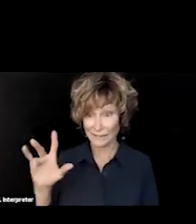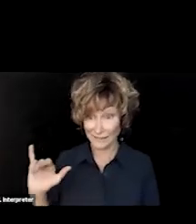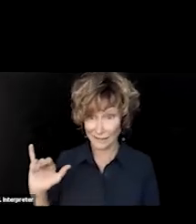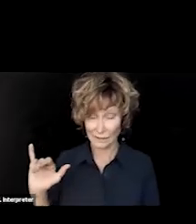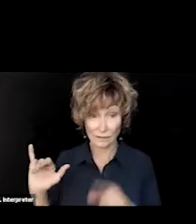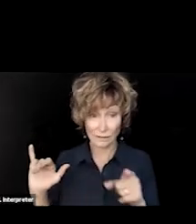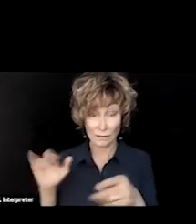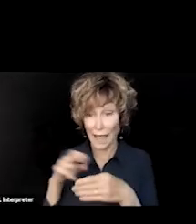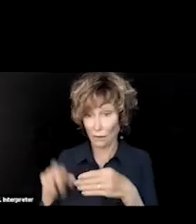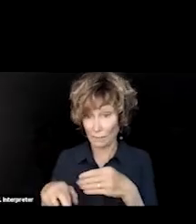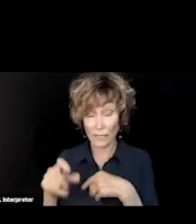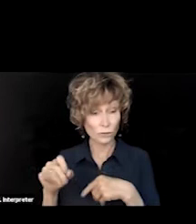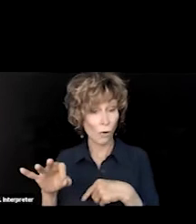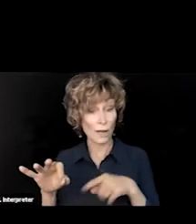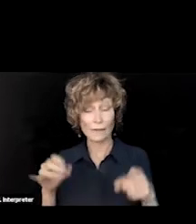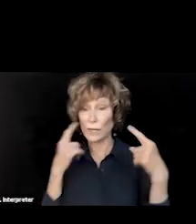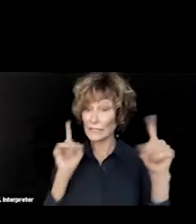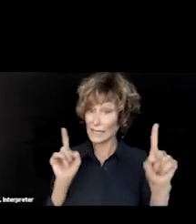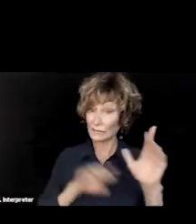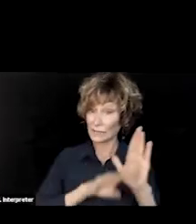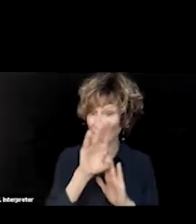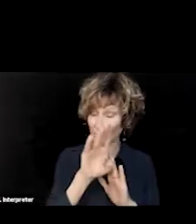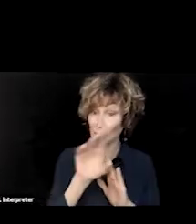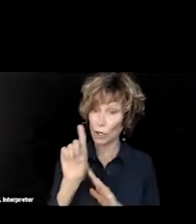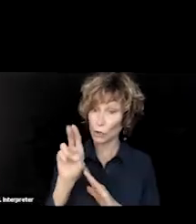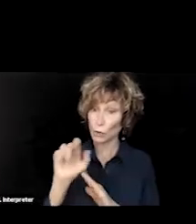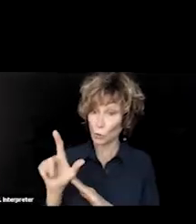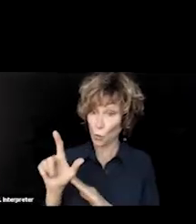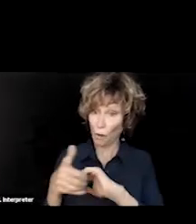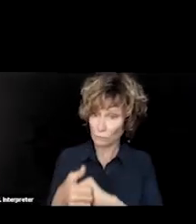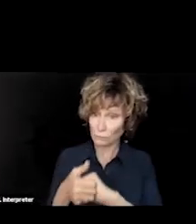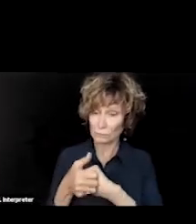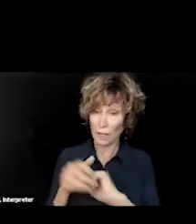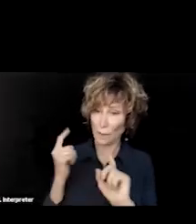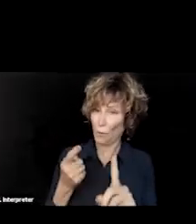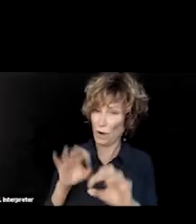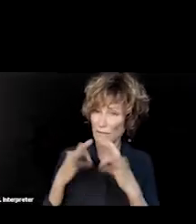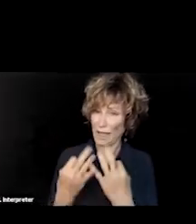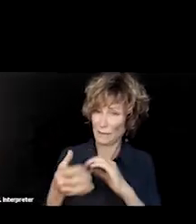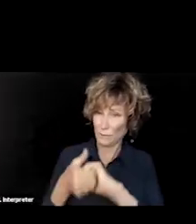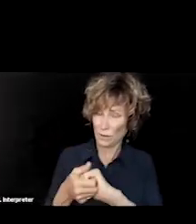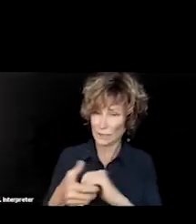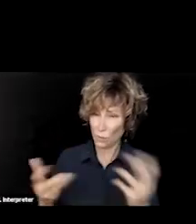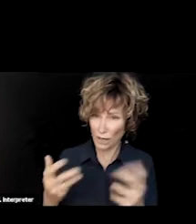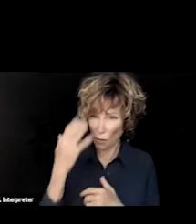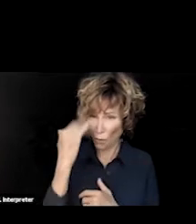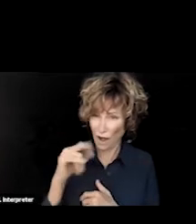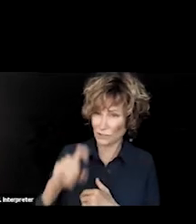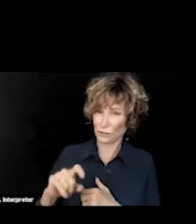we achieve if we've successfully developed dual capacity? What's the point of family partnerships? Why